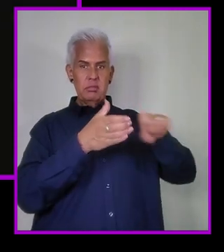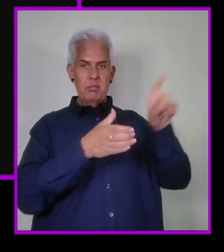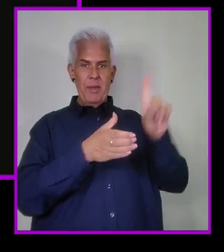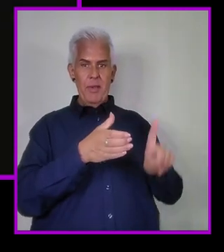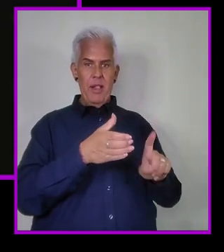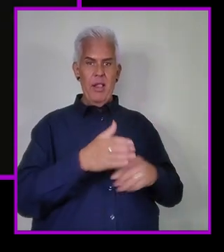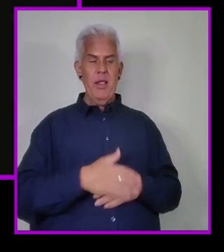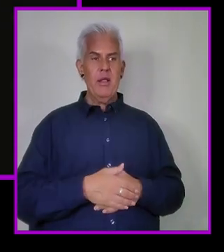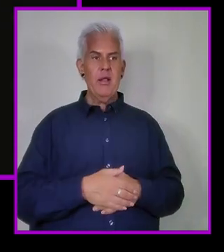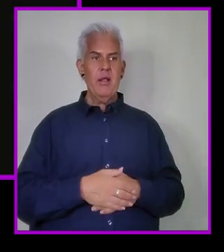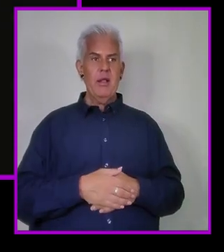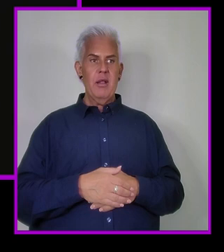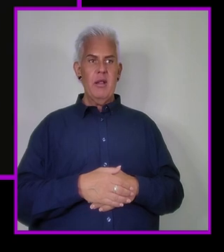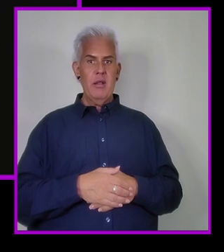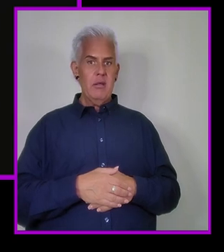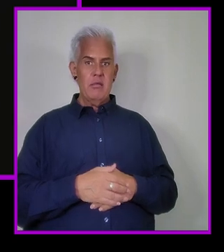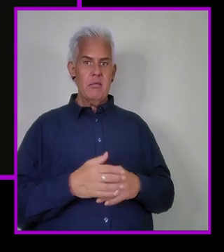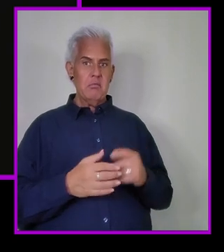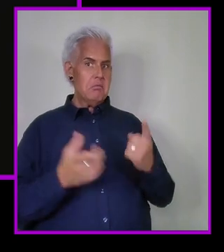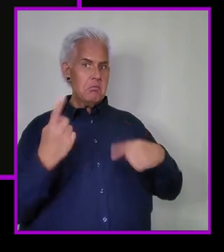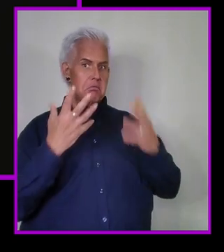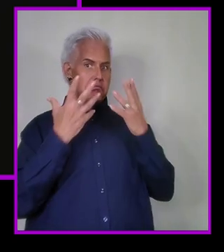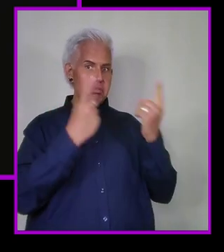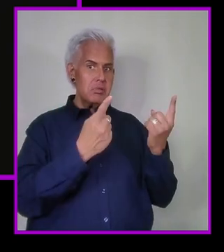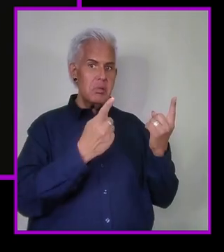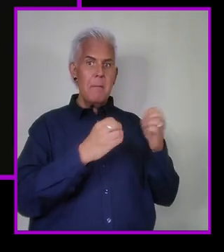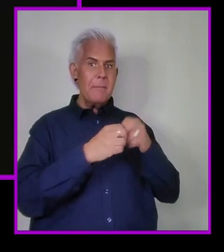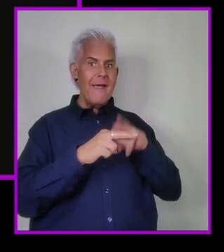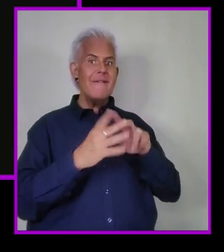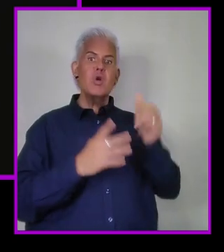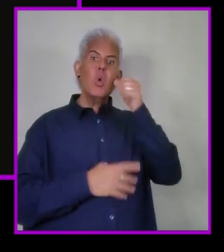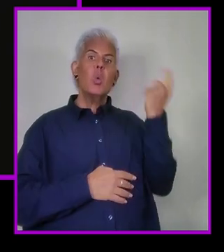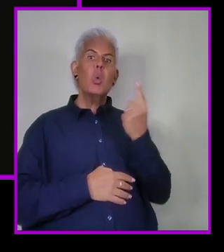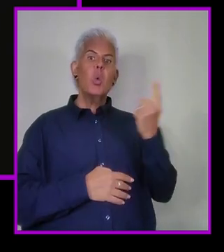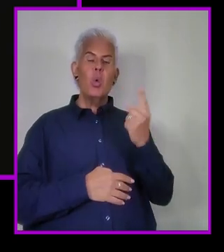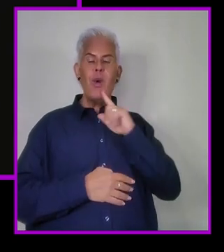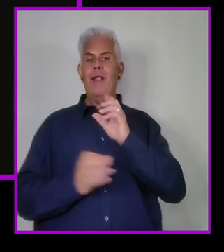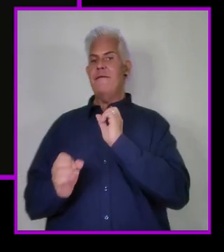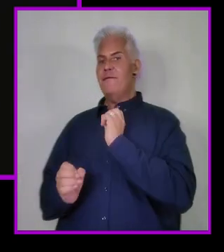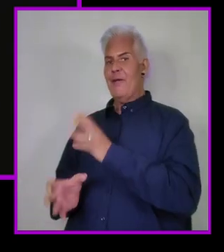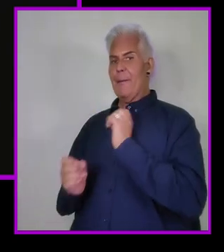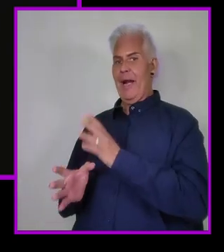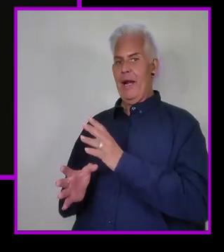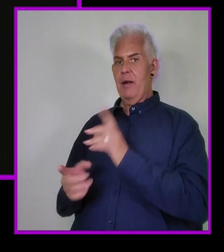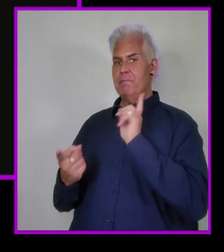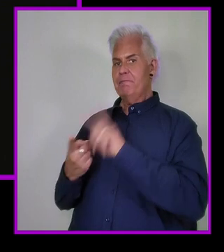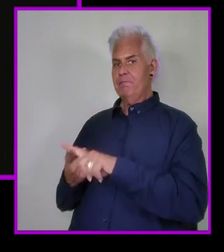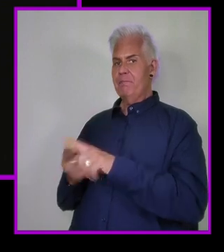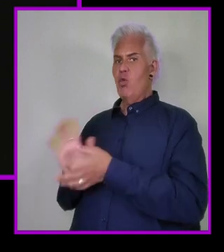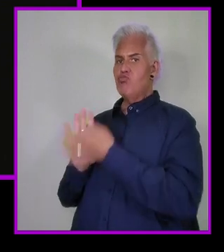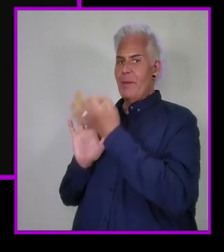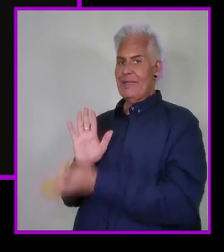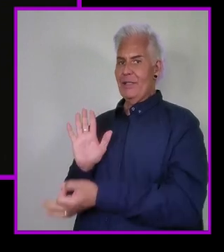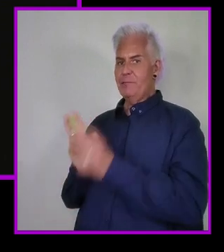who no one knows that they're on this panel, apart from the BFI, and they get feedback saying, this is good representation,